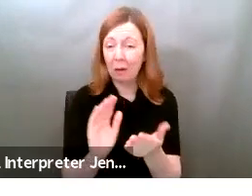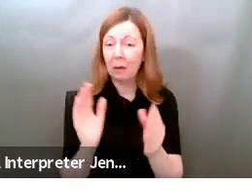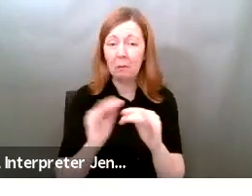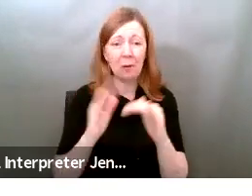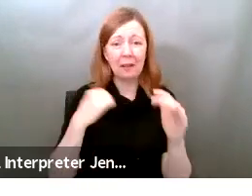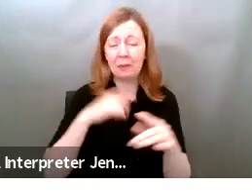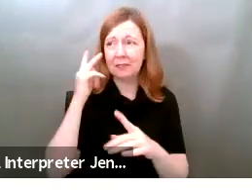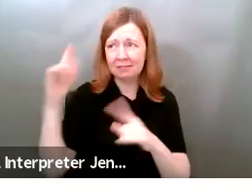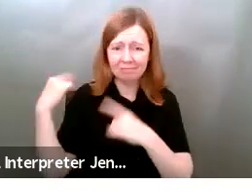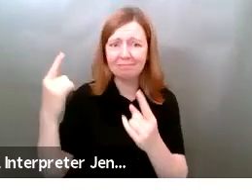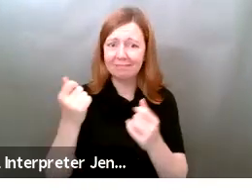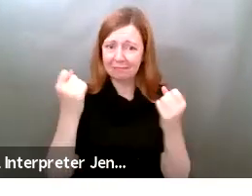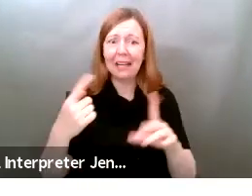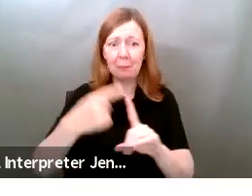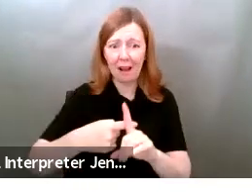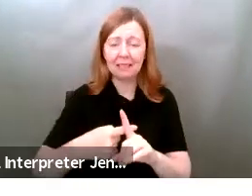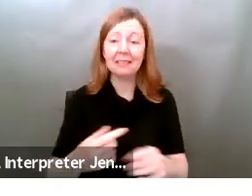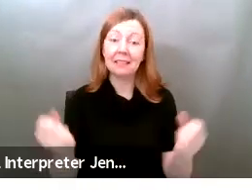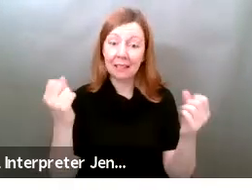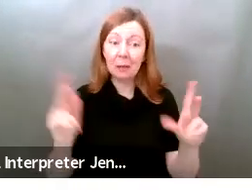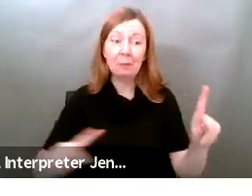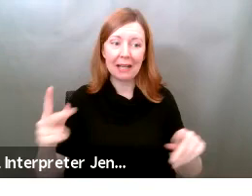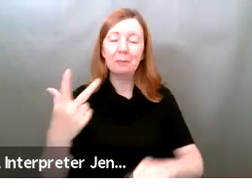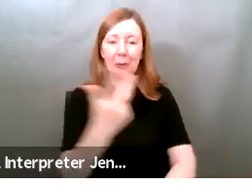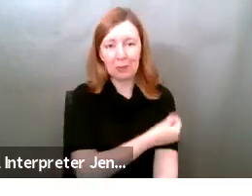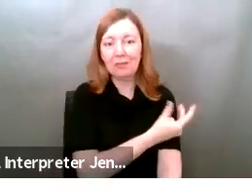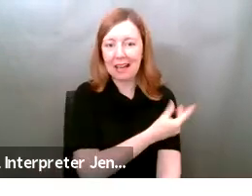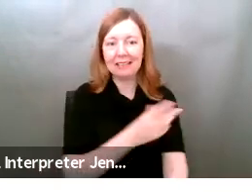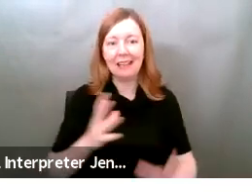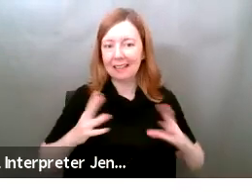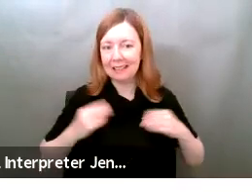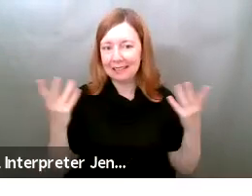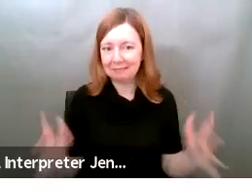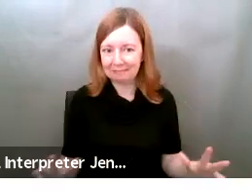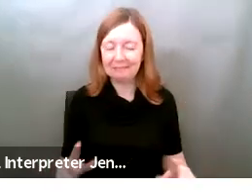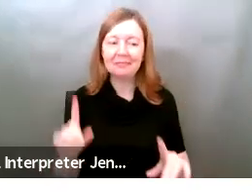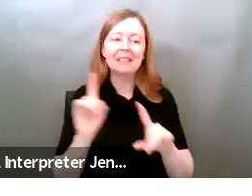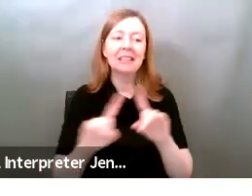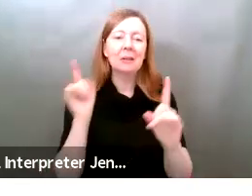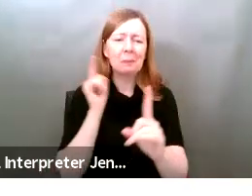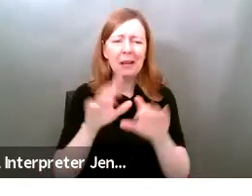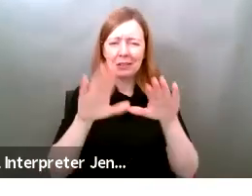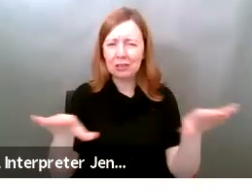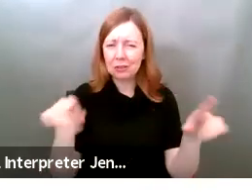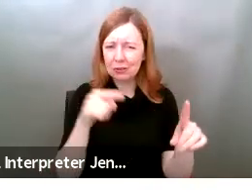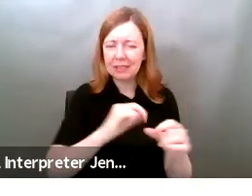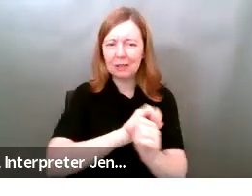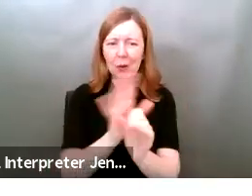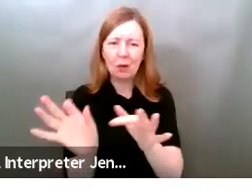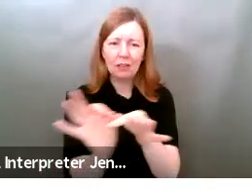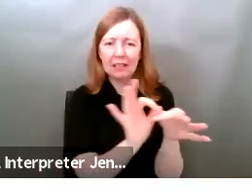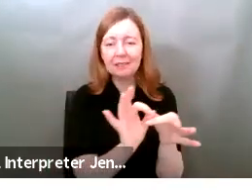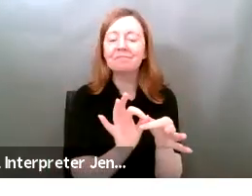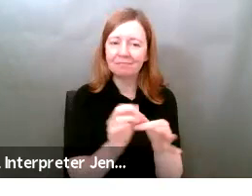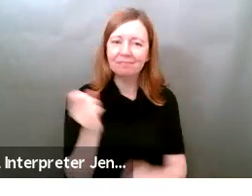in so many months, and many people have been vaccinated. But the story around children in COVID is changing,